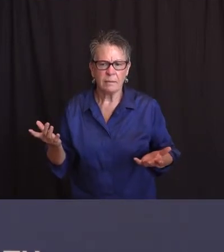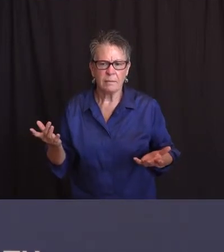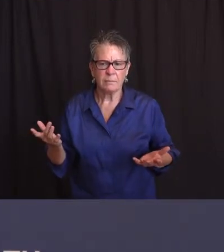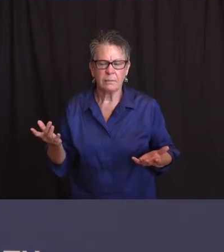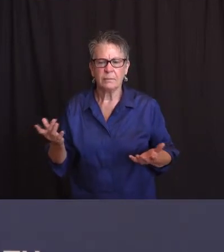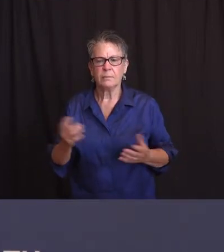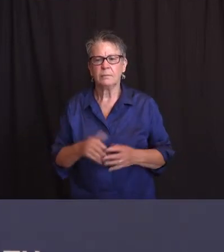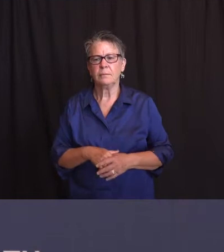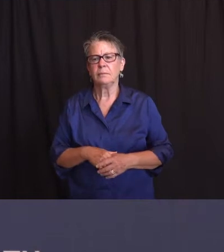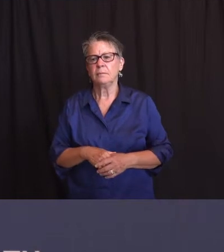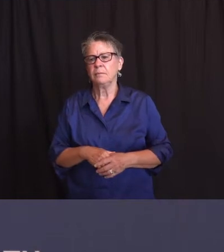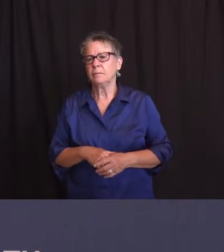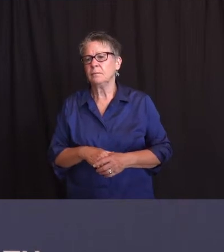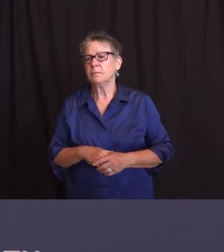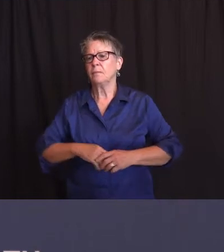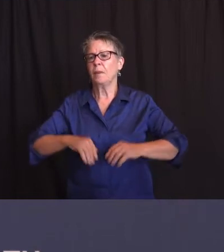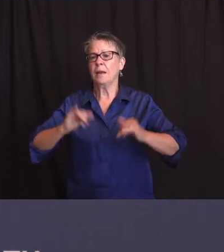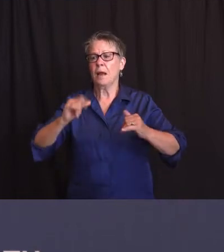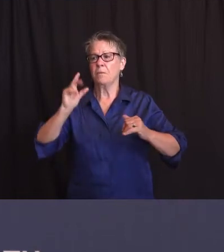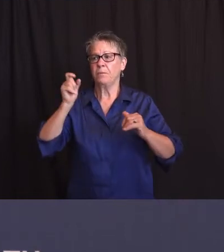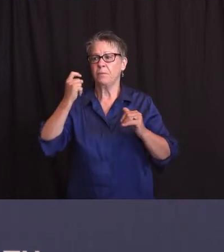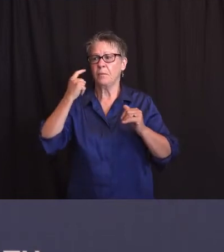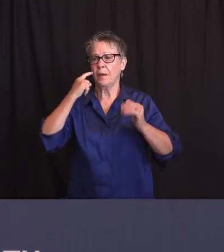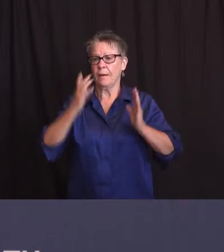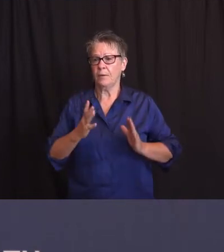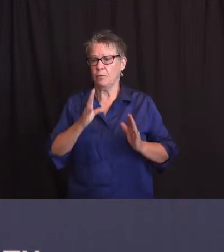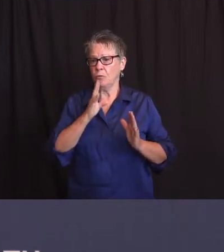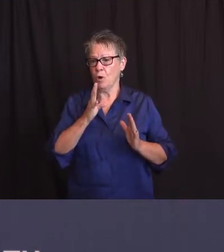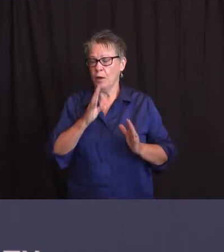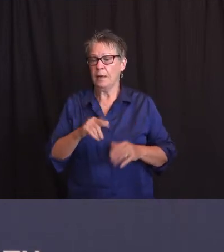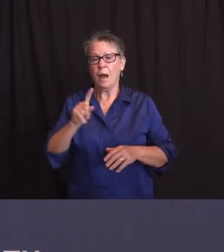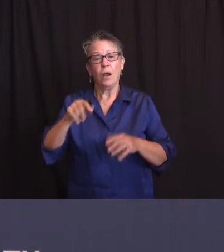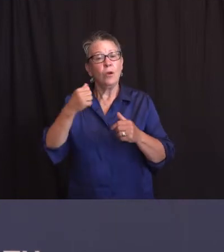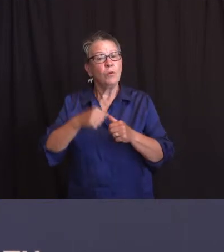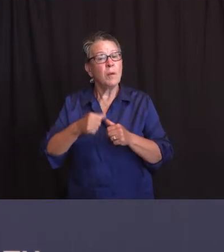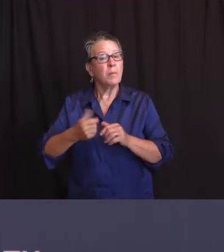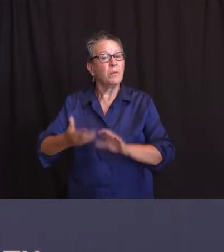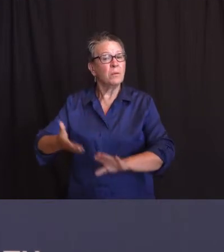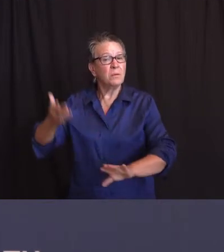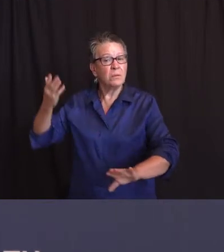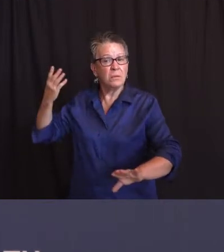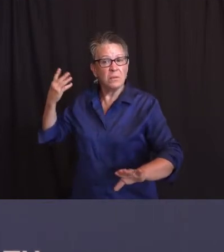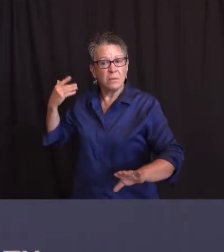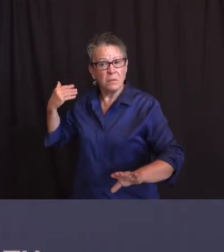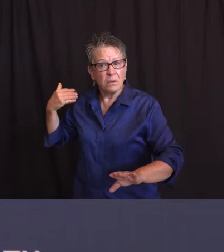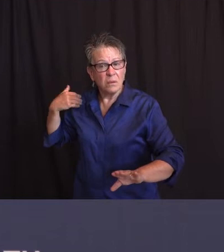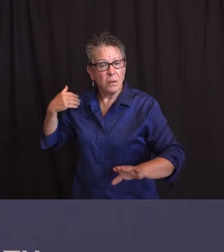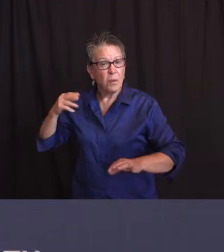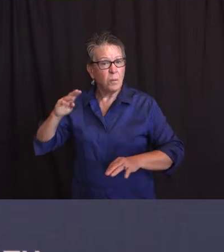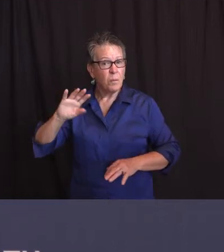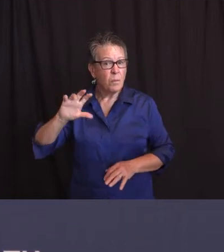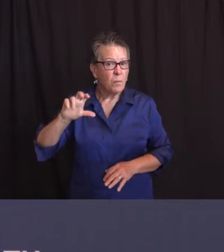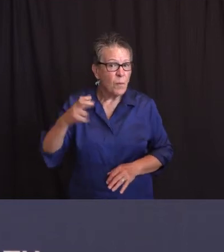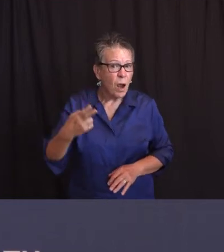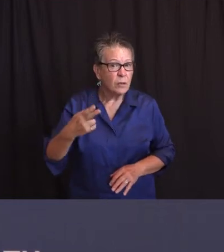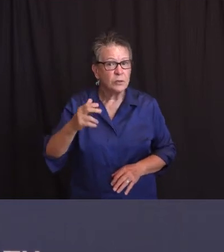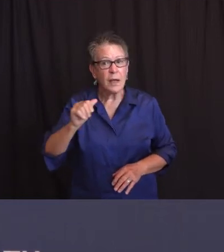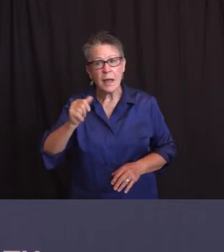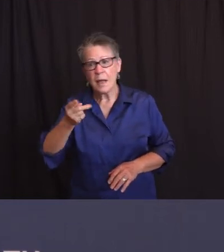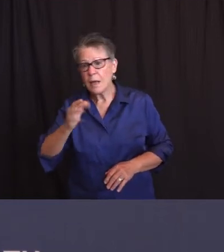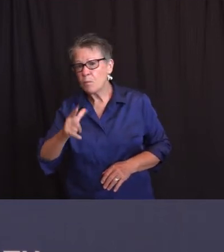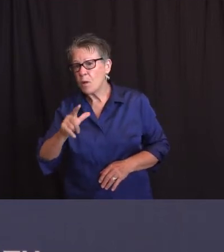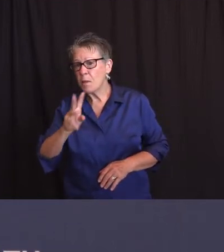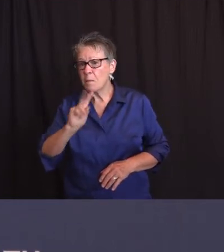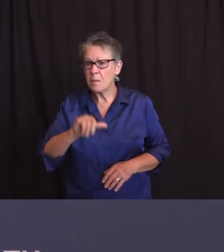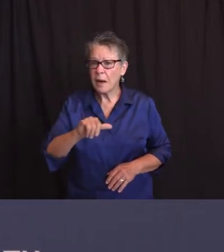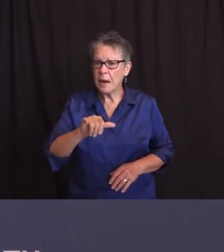ago. Early on in the pandemic, so March, April, May of last year, we said, listen,